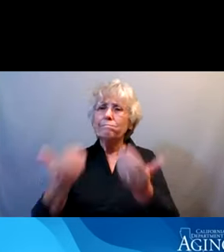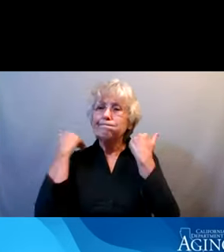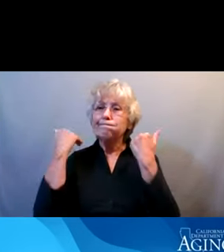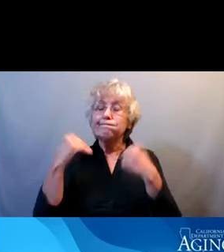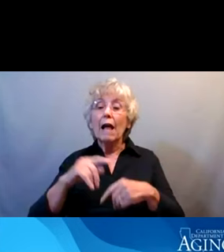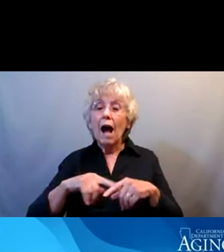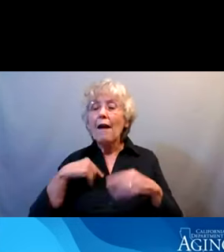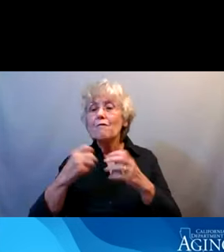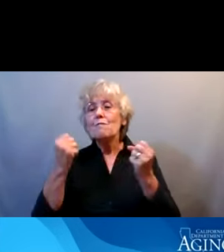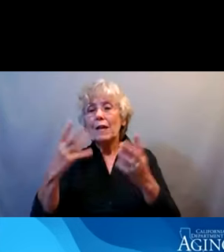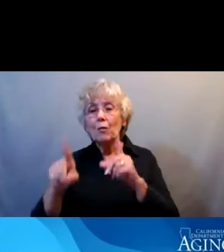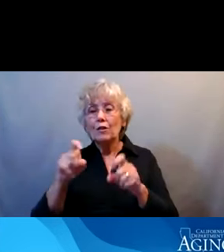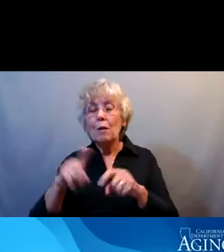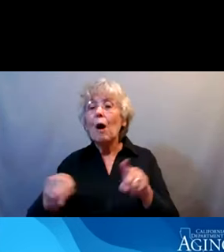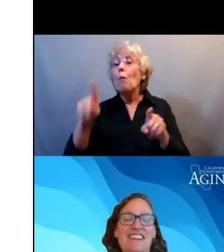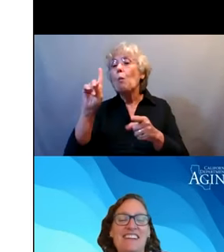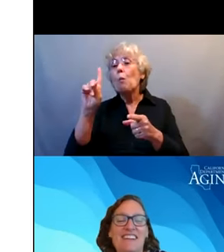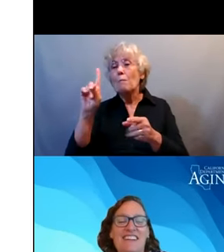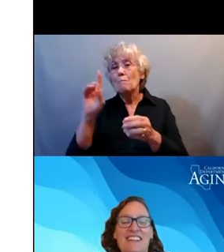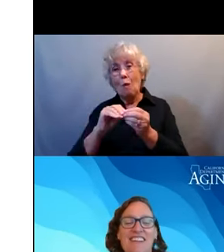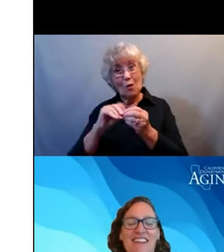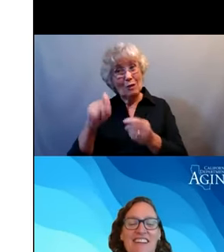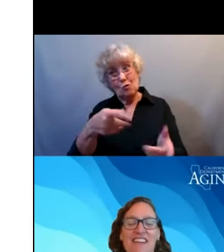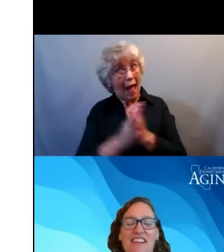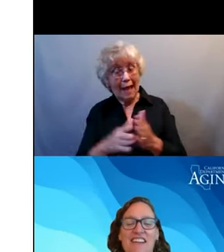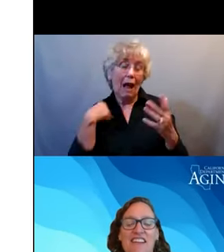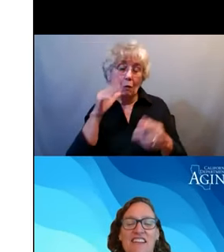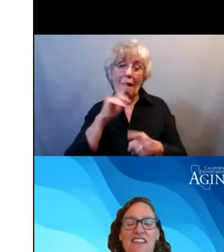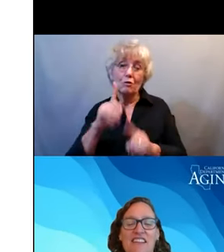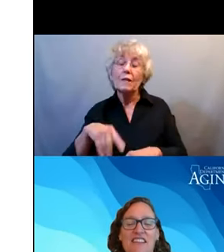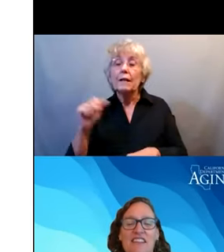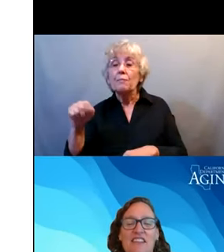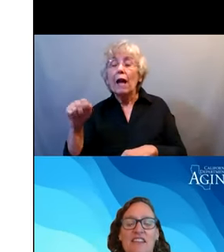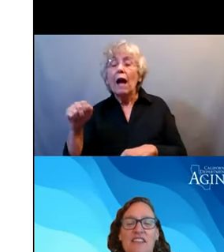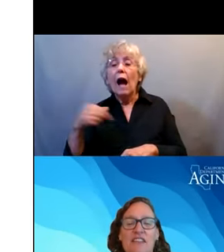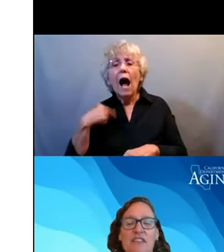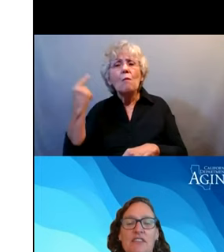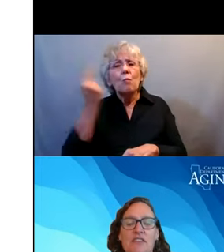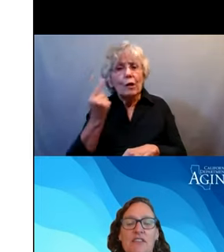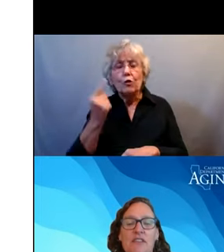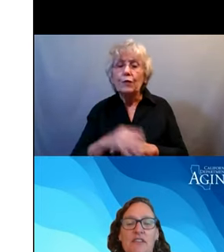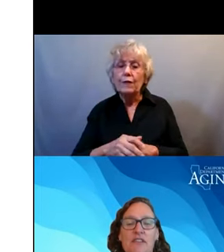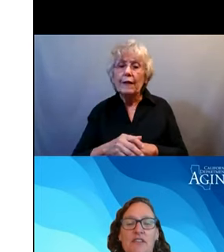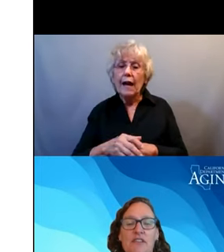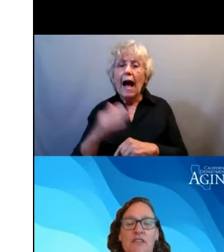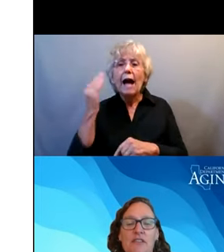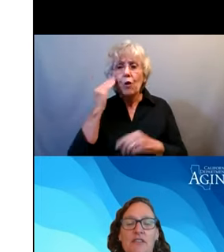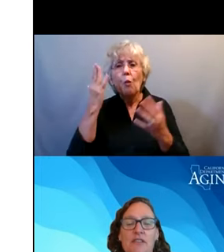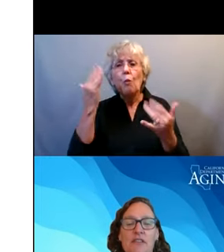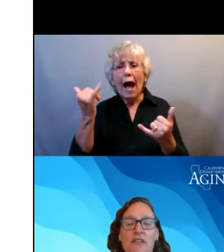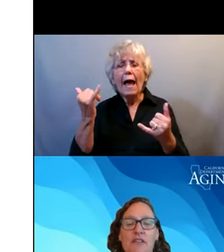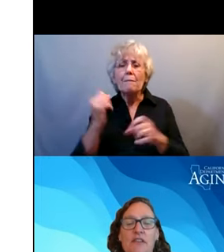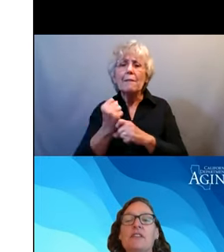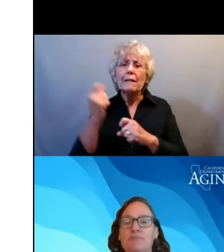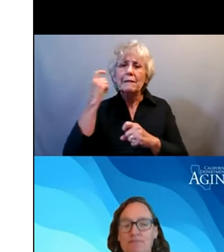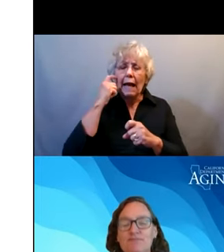questions. I was just going to make one point and then one more question since you asked. One is, I wonder, you know, I know why it makes sense to go through the AAAs on